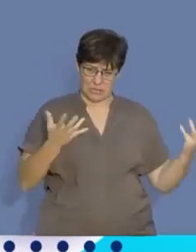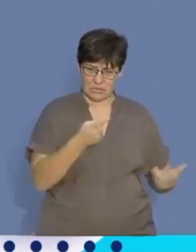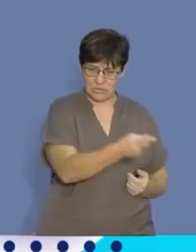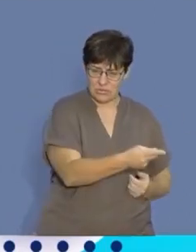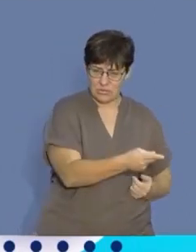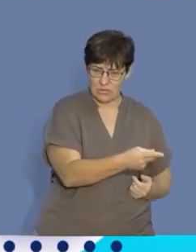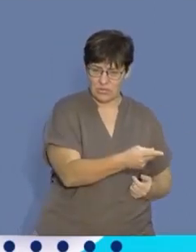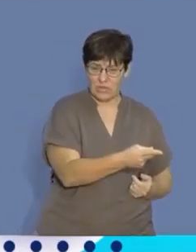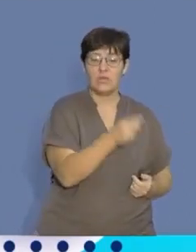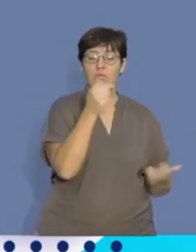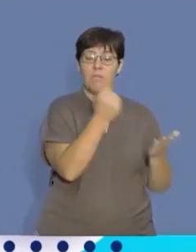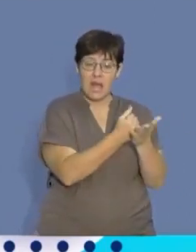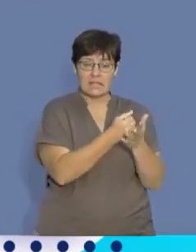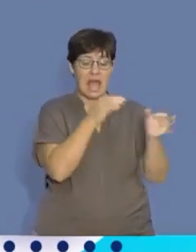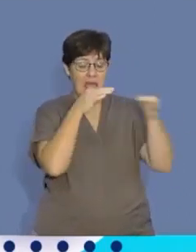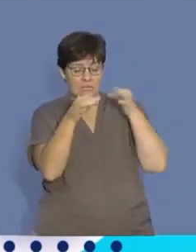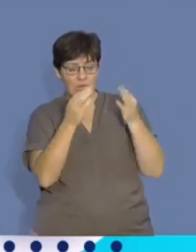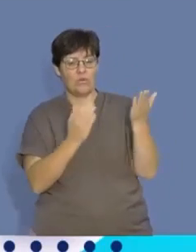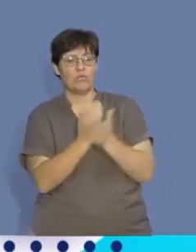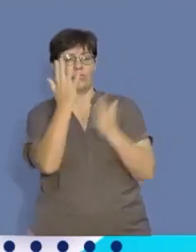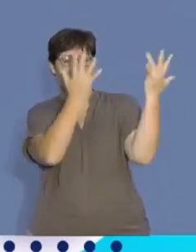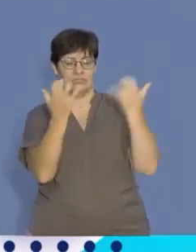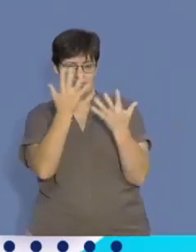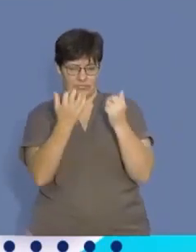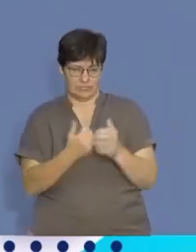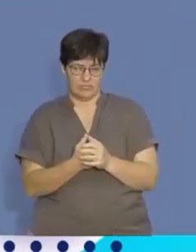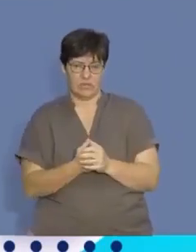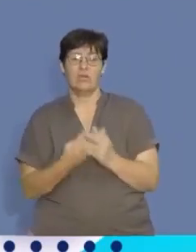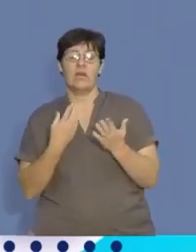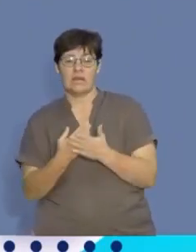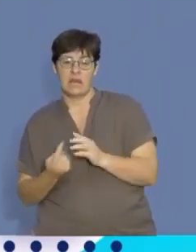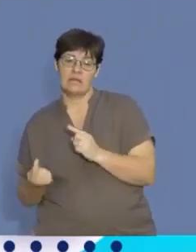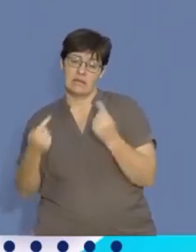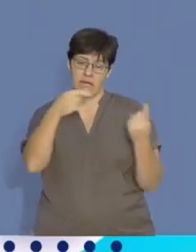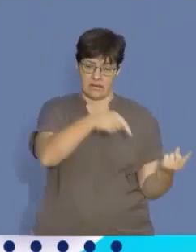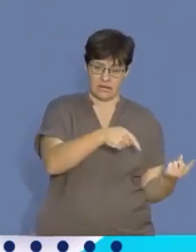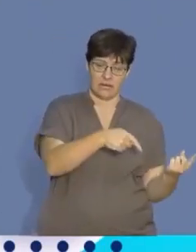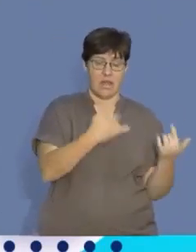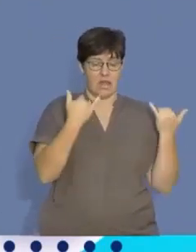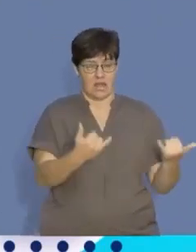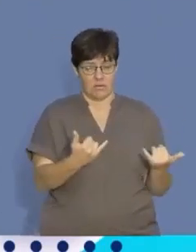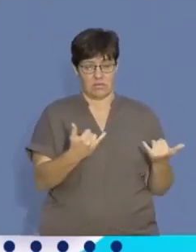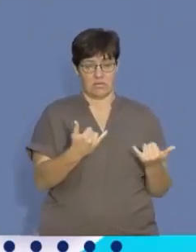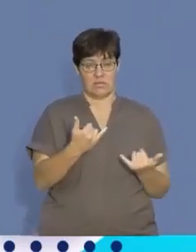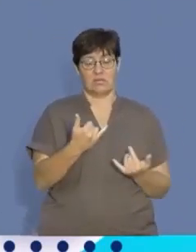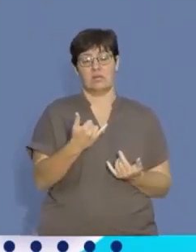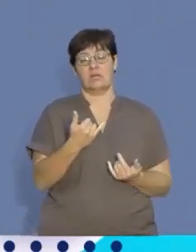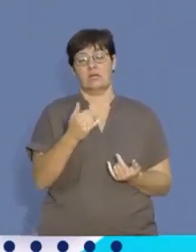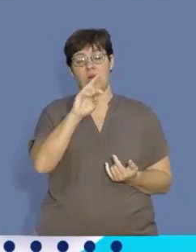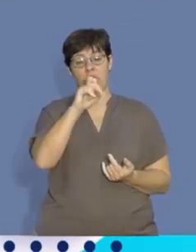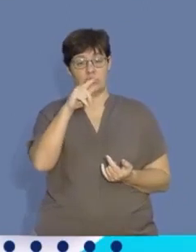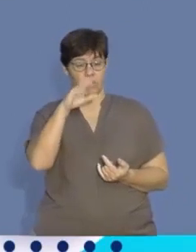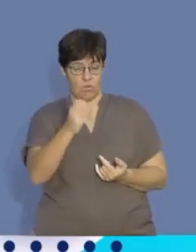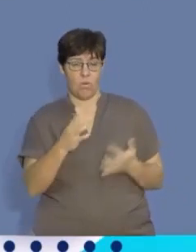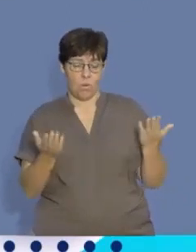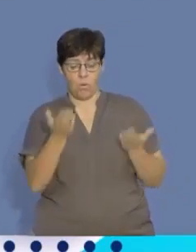stock? Explain with a calculation. Now, you can either refer to the current ratio,